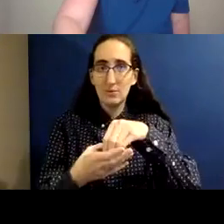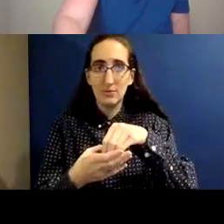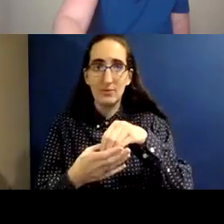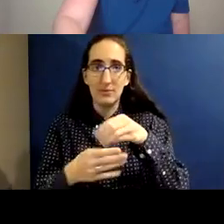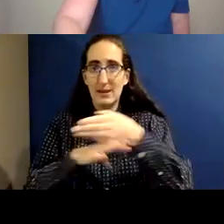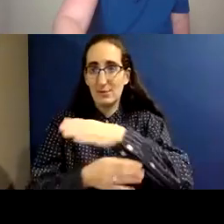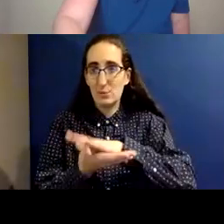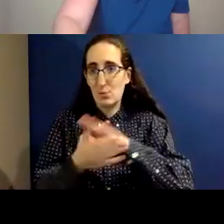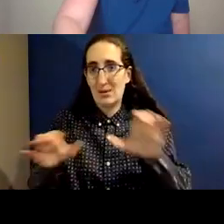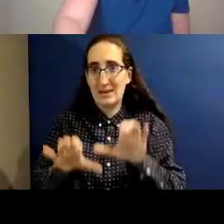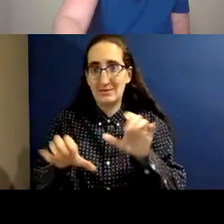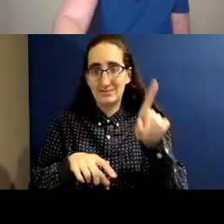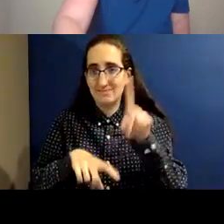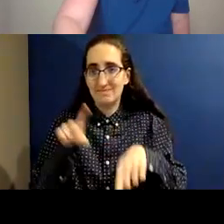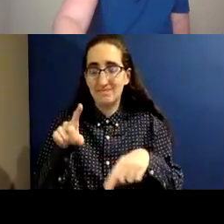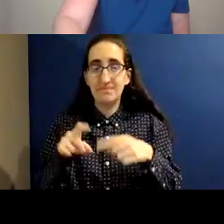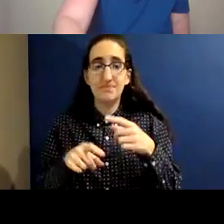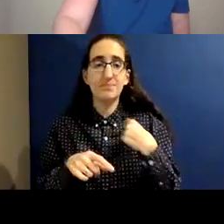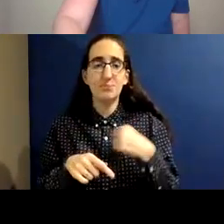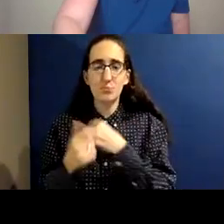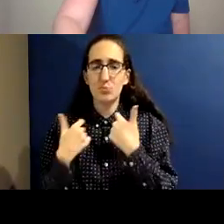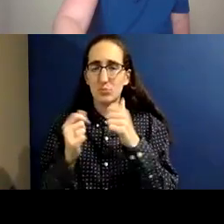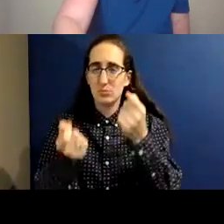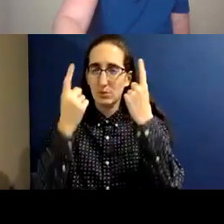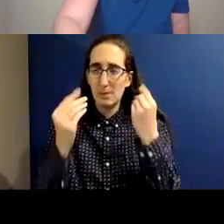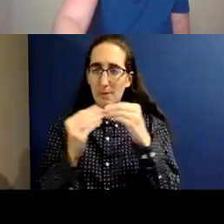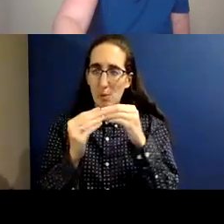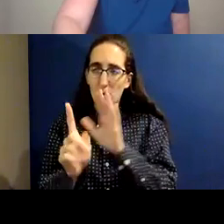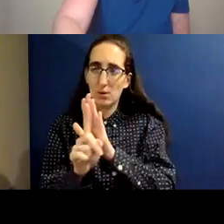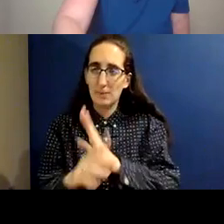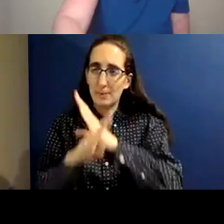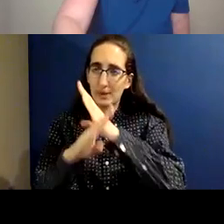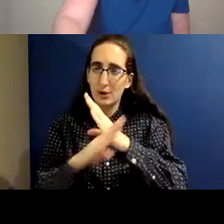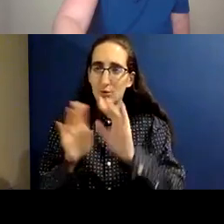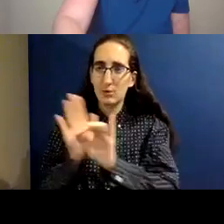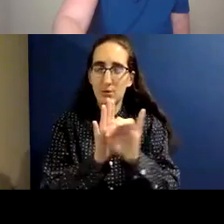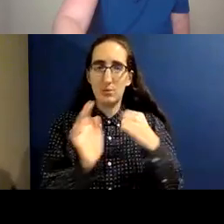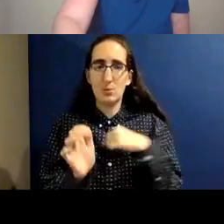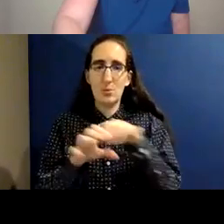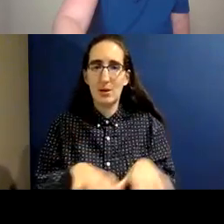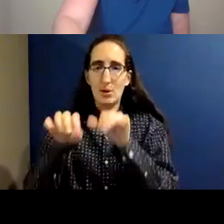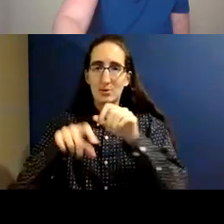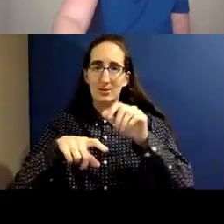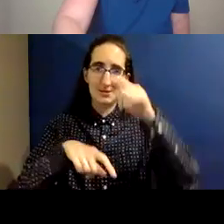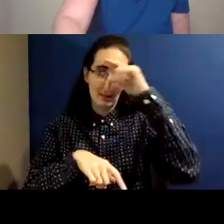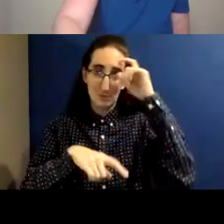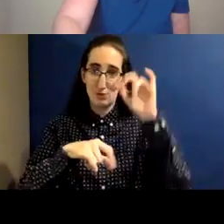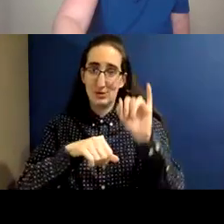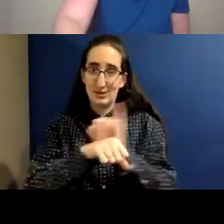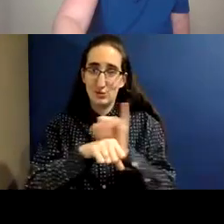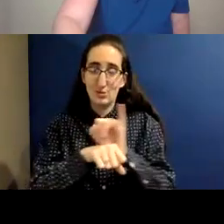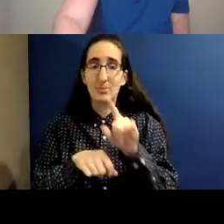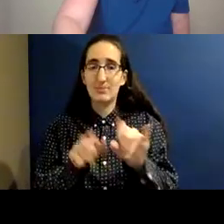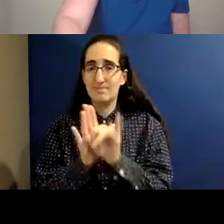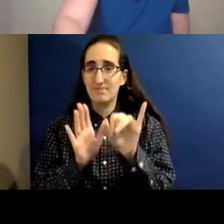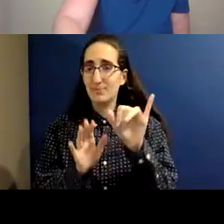activity. So we're trying to understand more of what those barriers are. We hosted a summer internship this year where youth